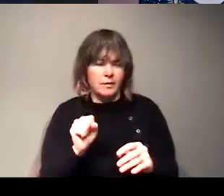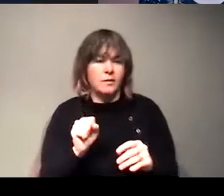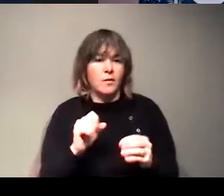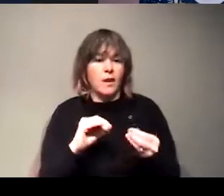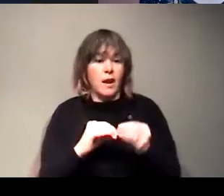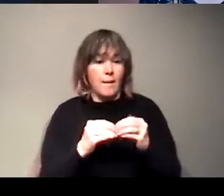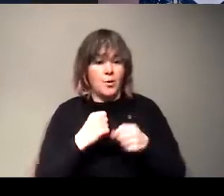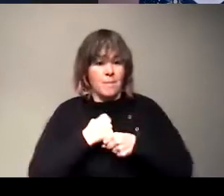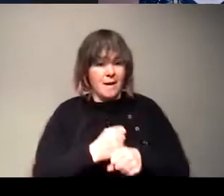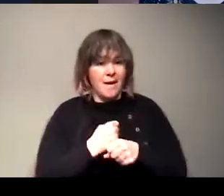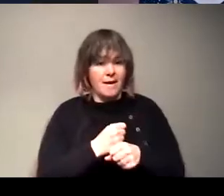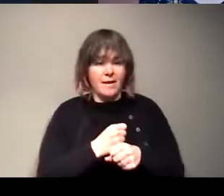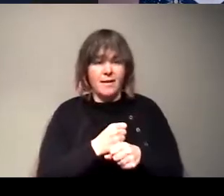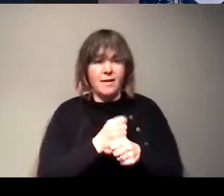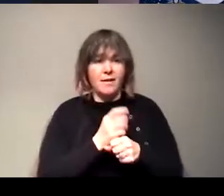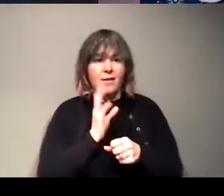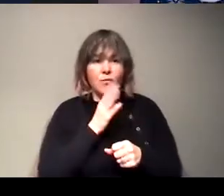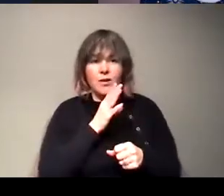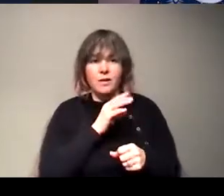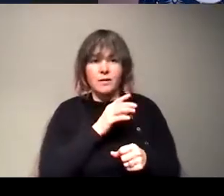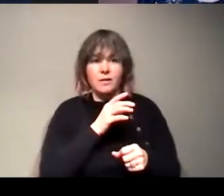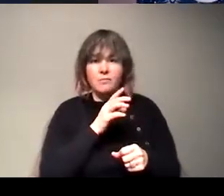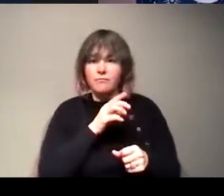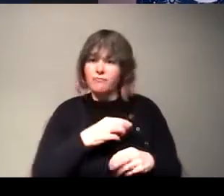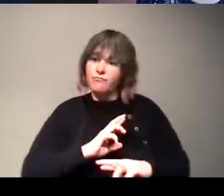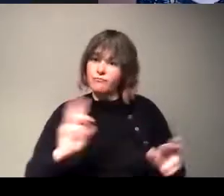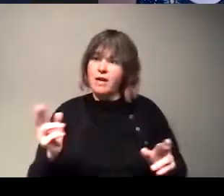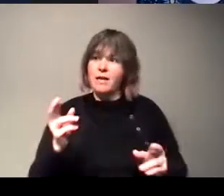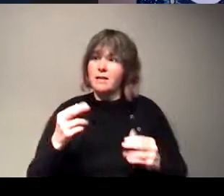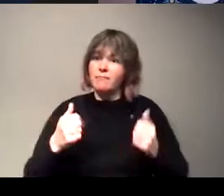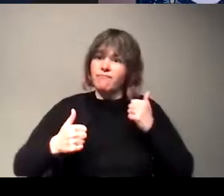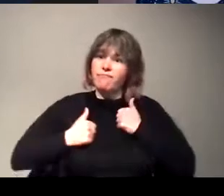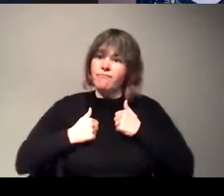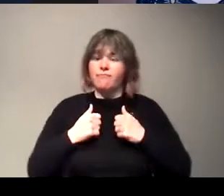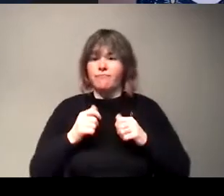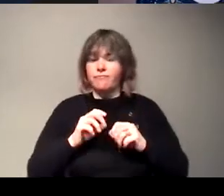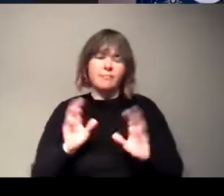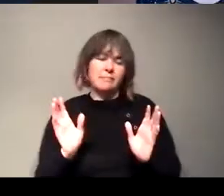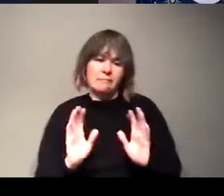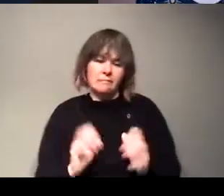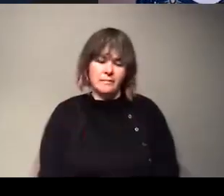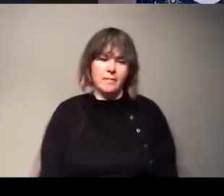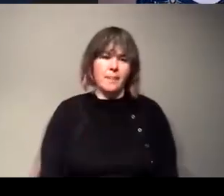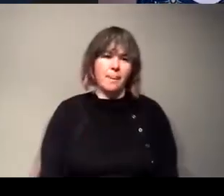you produce is not gonna be the number of fit army soldiers you end up with. So